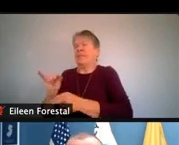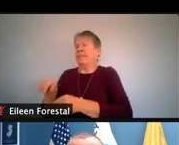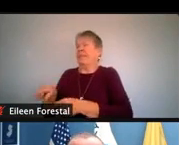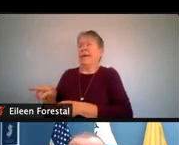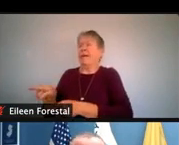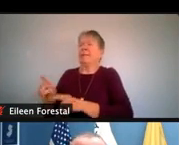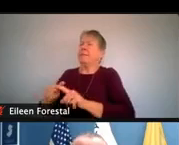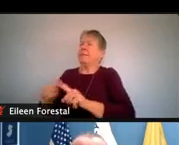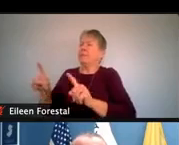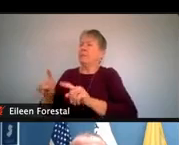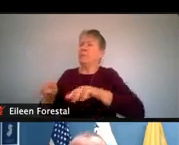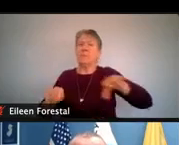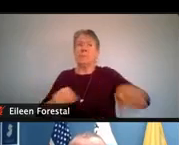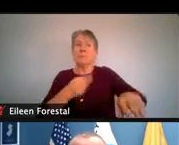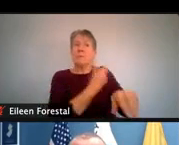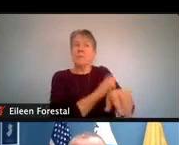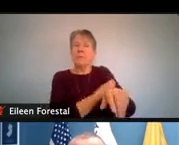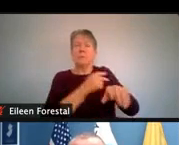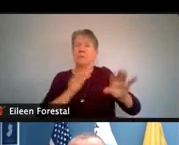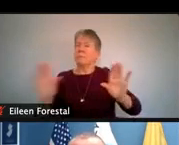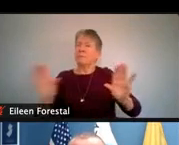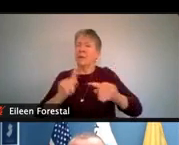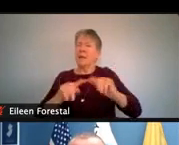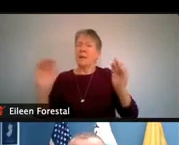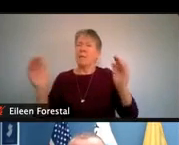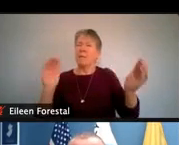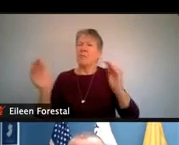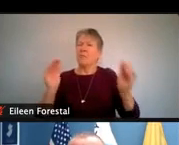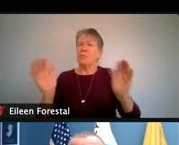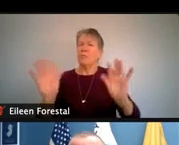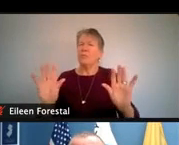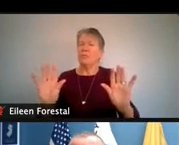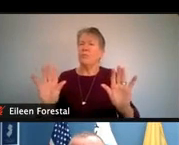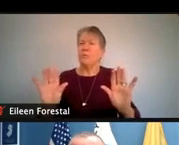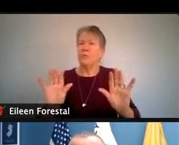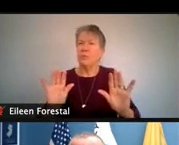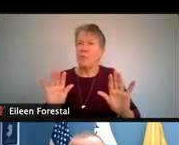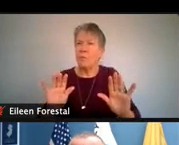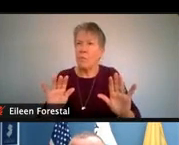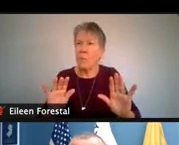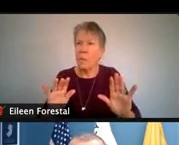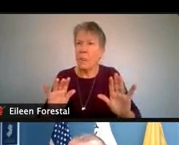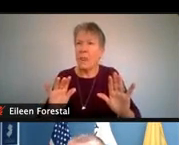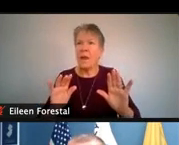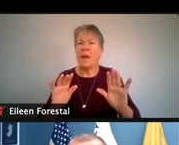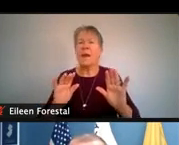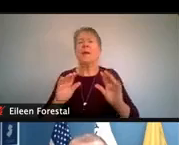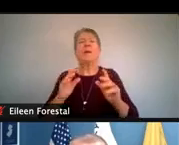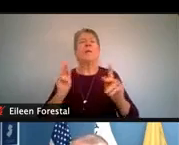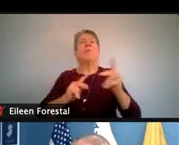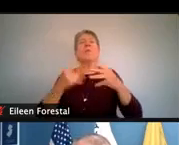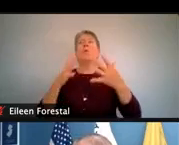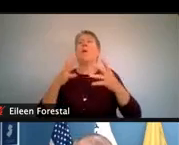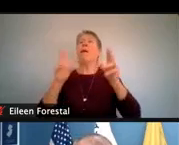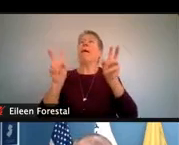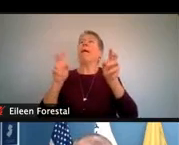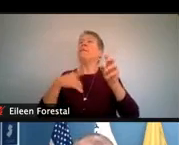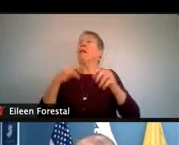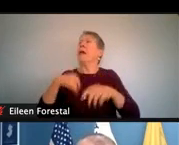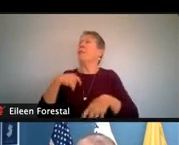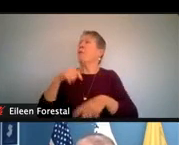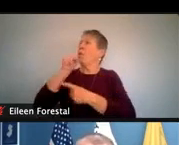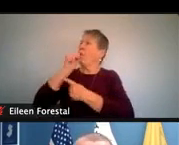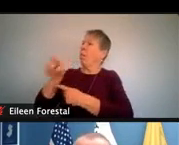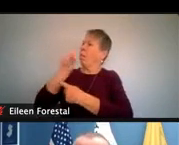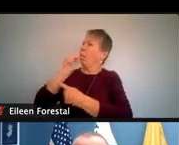somebody's restaurant they were in, or someone's club or something. And Judy, I think, said this well to one of Daniel's questions. This continues